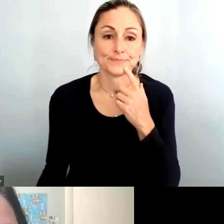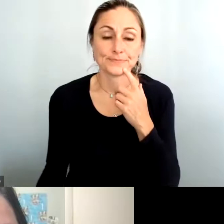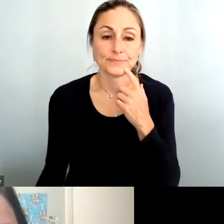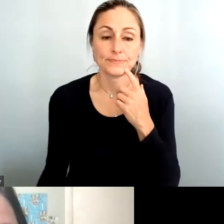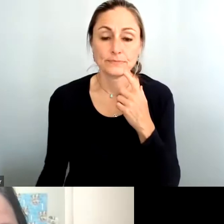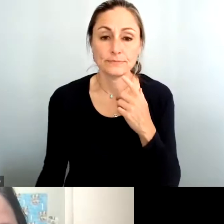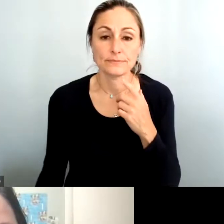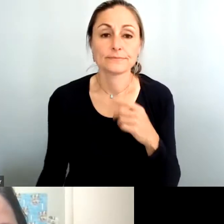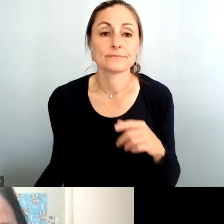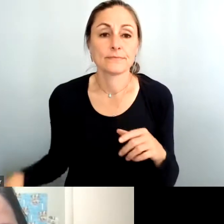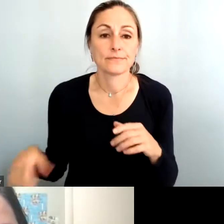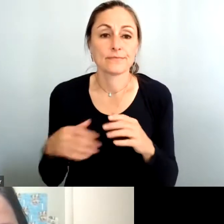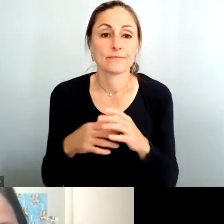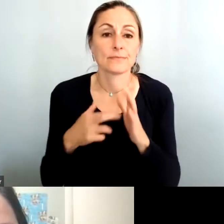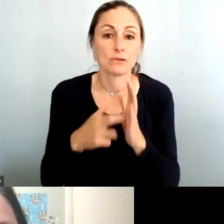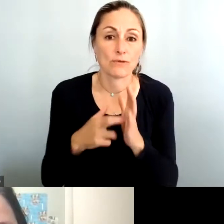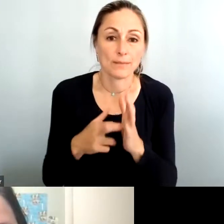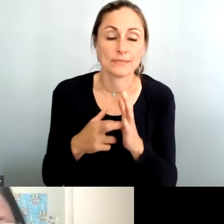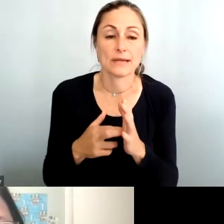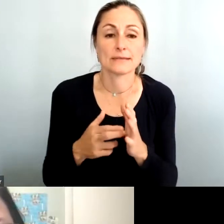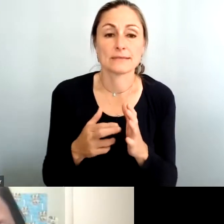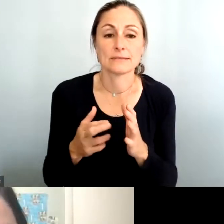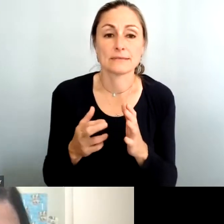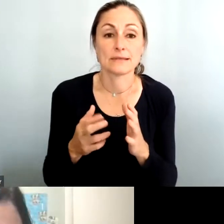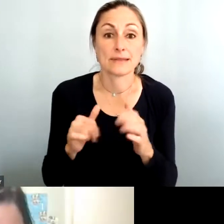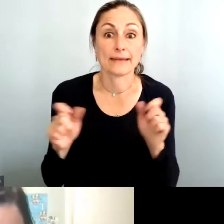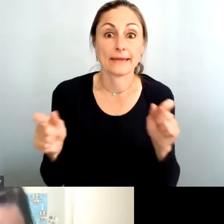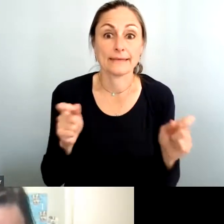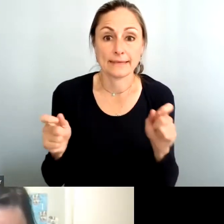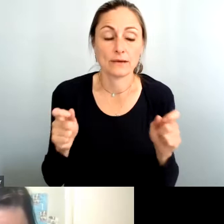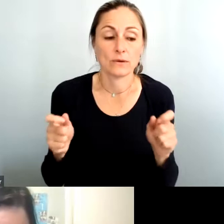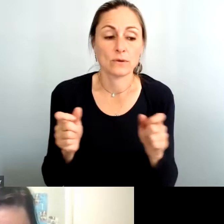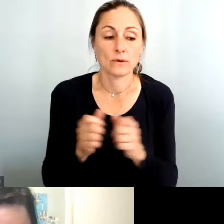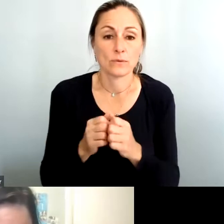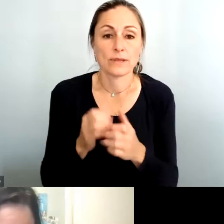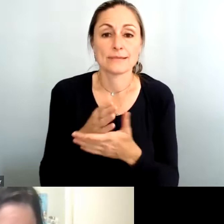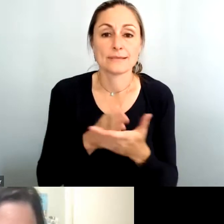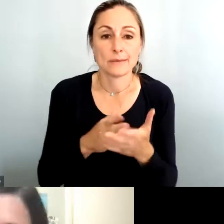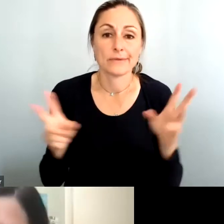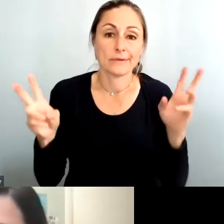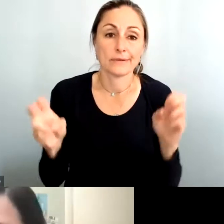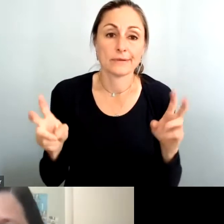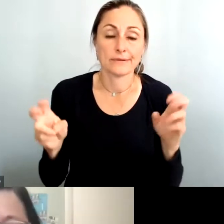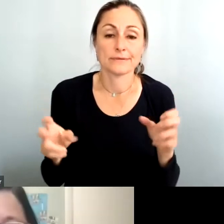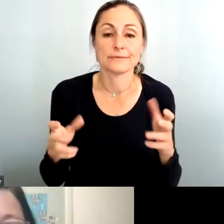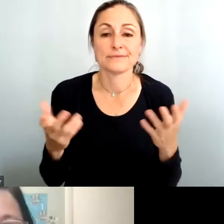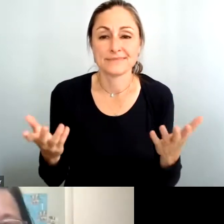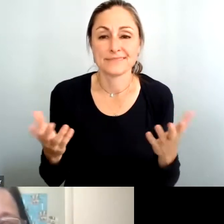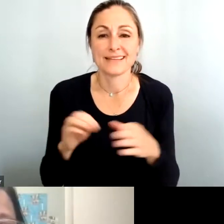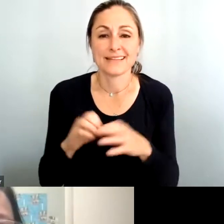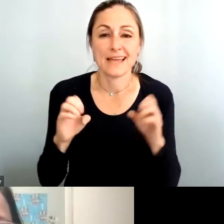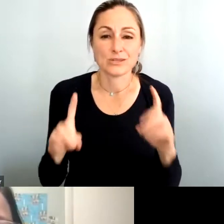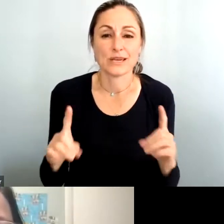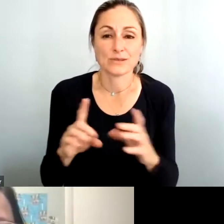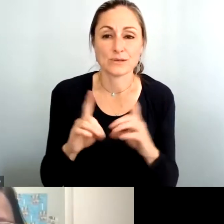representative, body that can actually deal with some of the so-called experts in the education